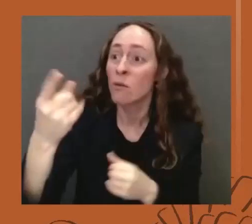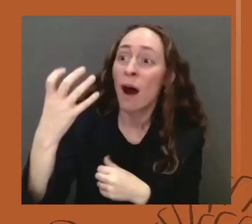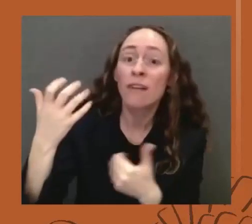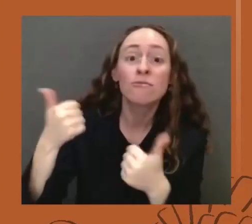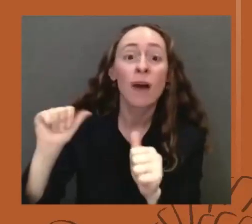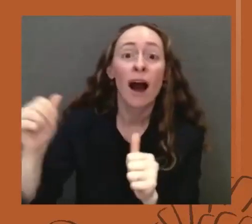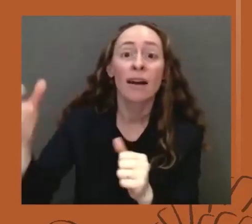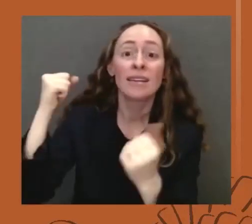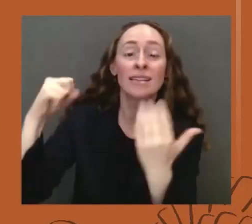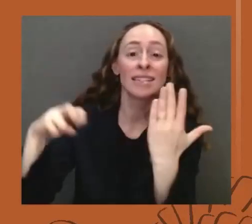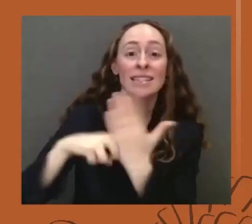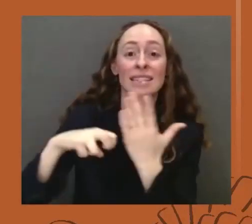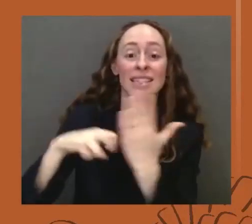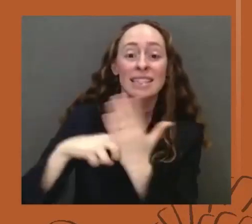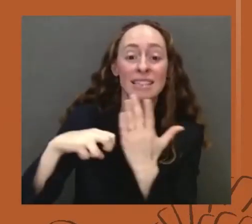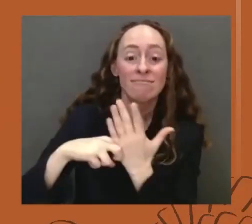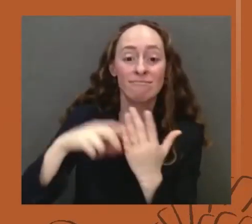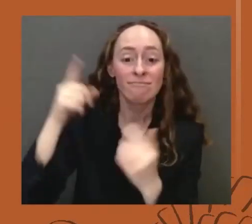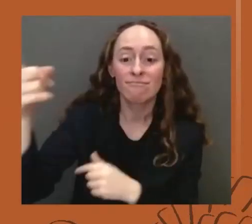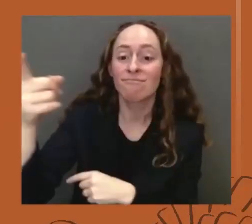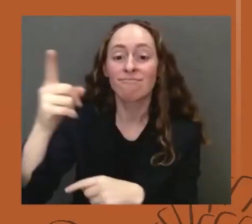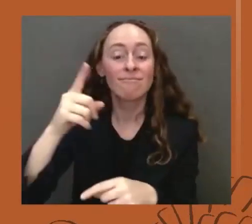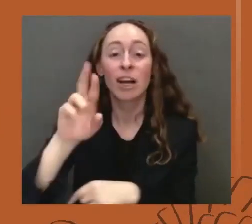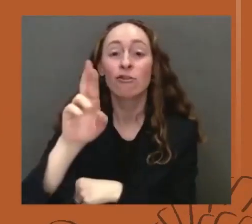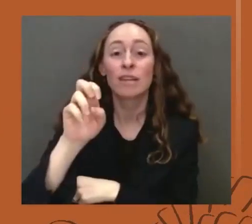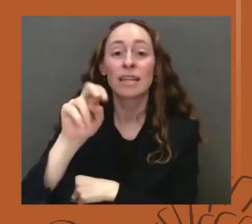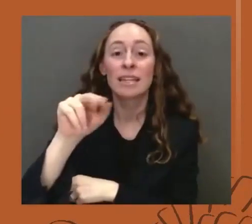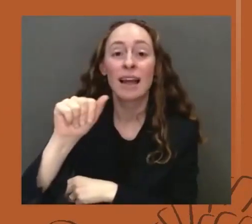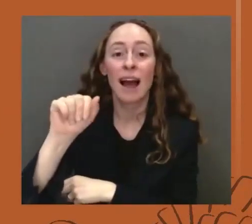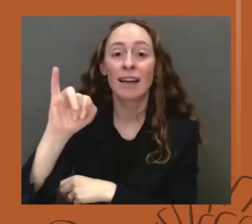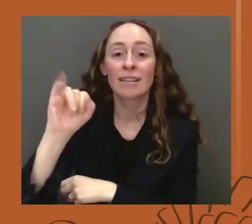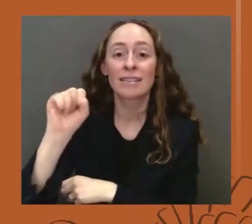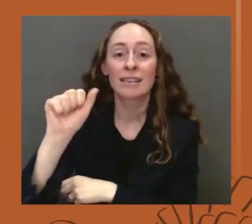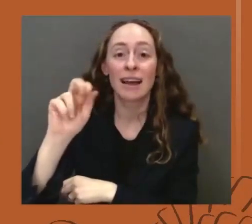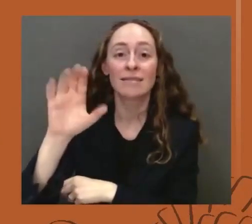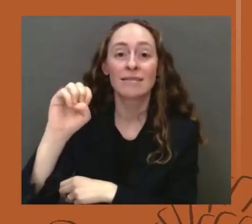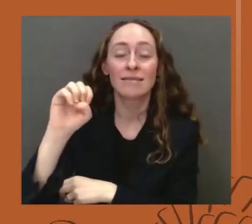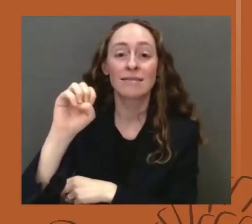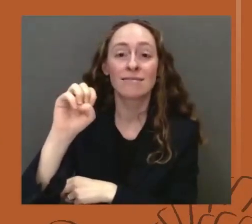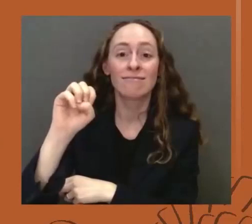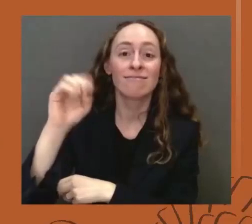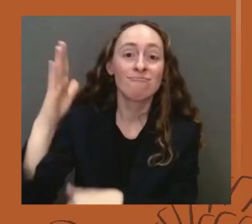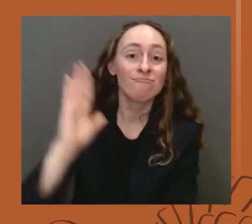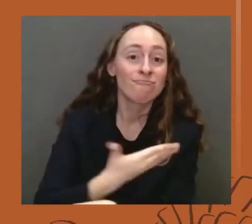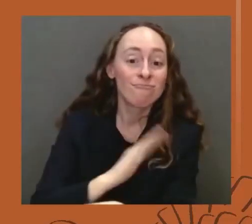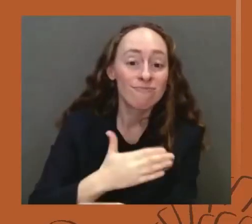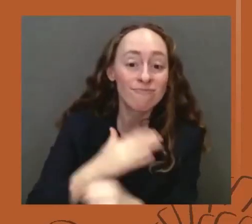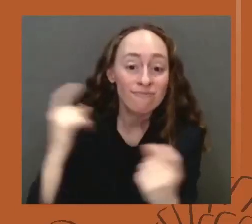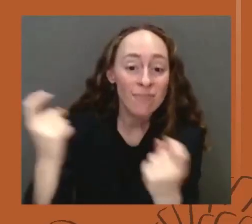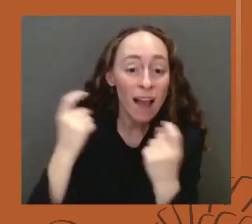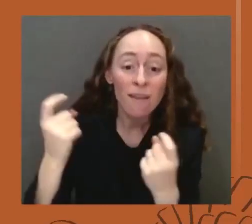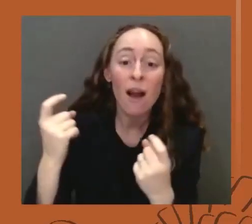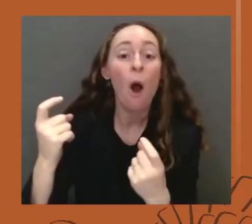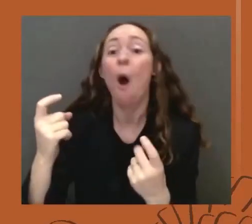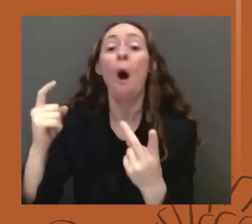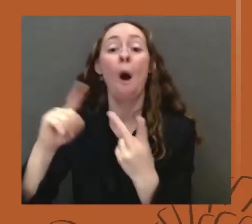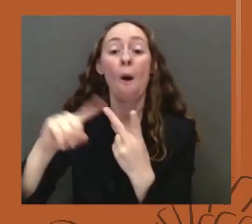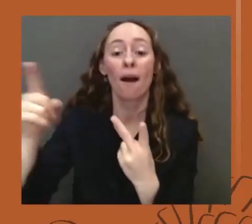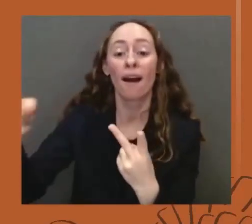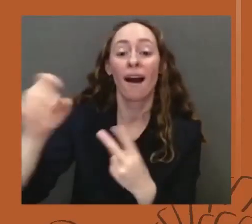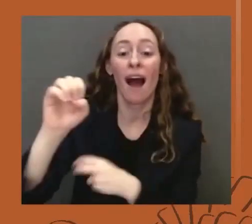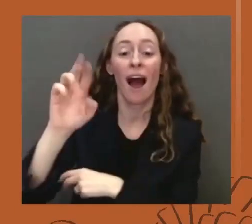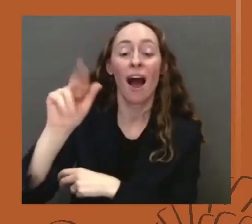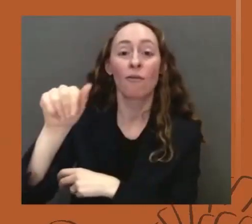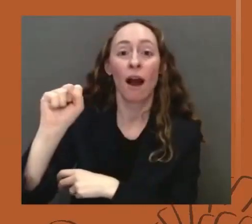now. Look, folks, based on their commitment to being productive members of society as they head to